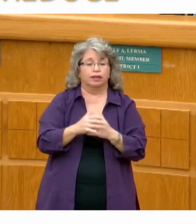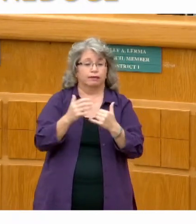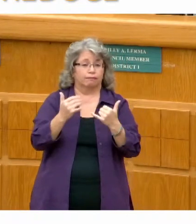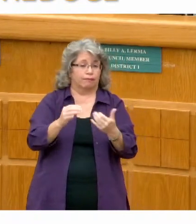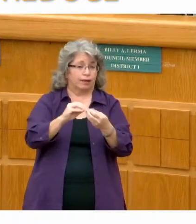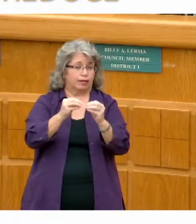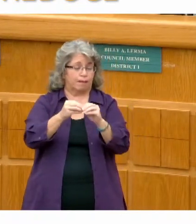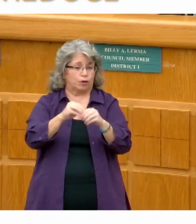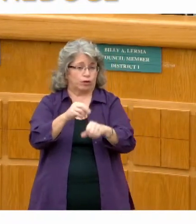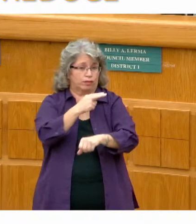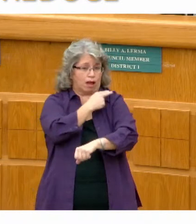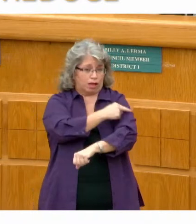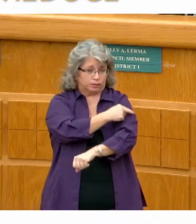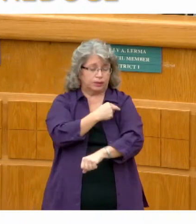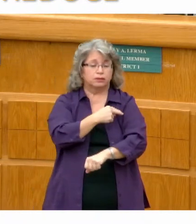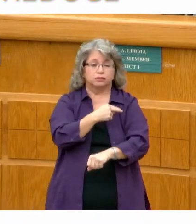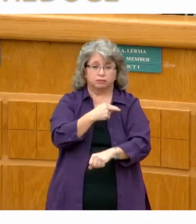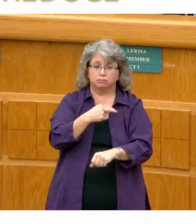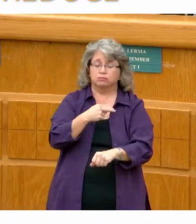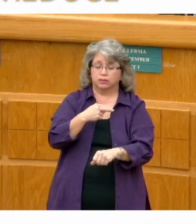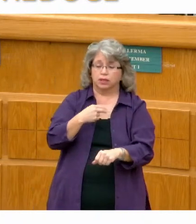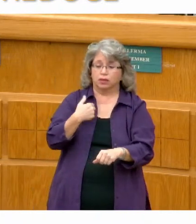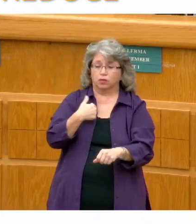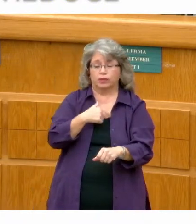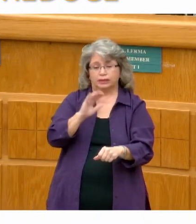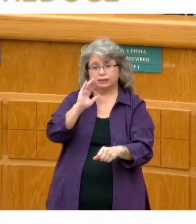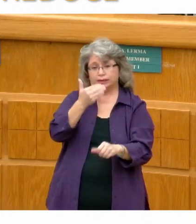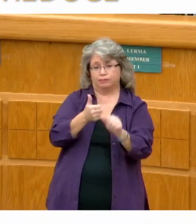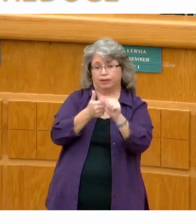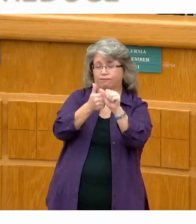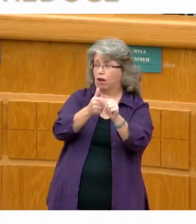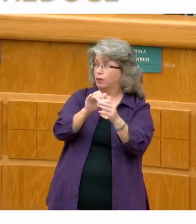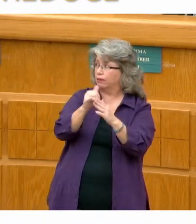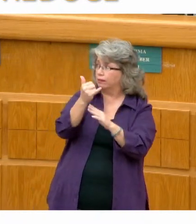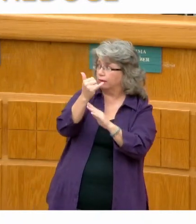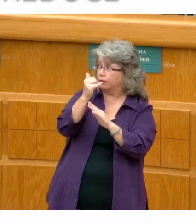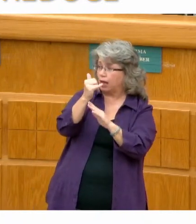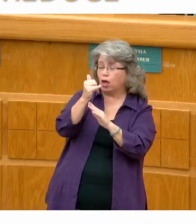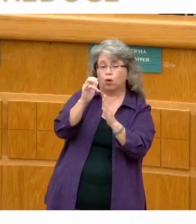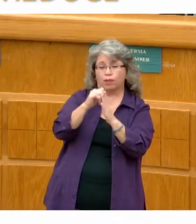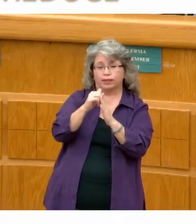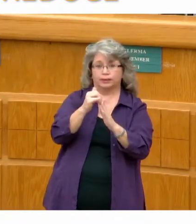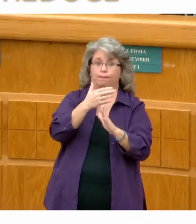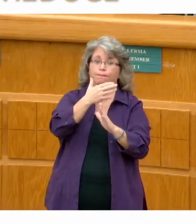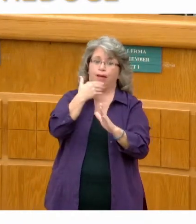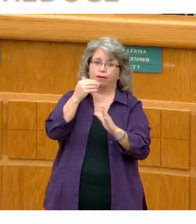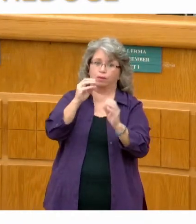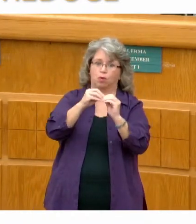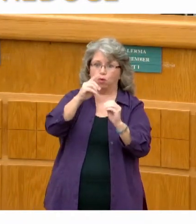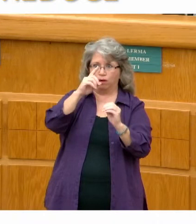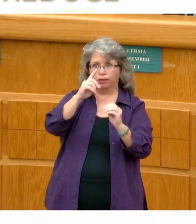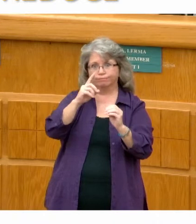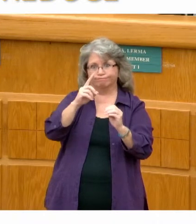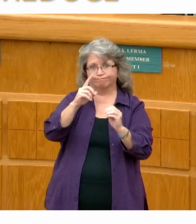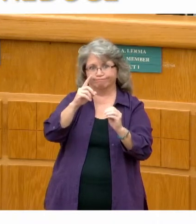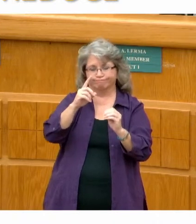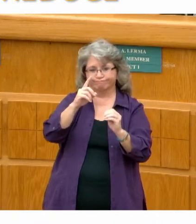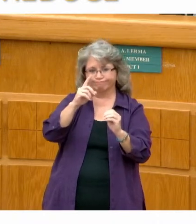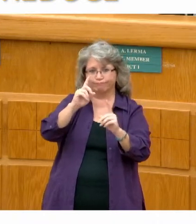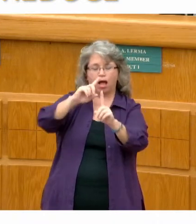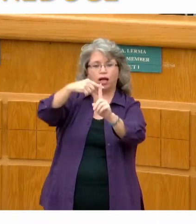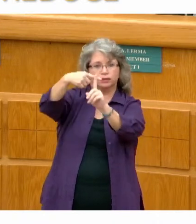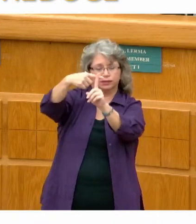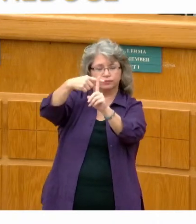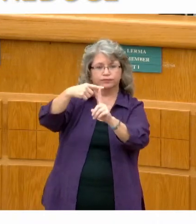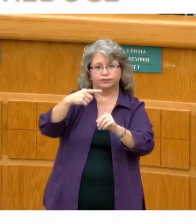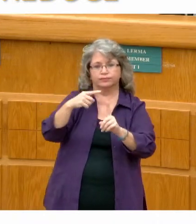the second scenario, the more optimistic scenario, and I think that we're also, at least the projections are indicating that